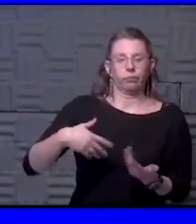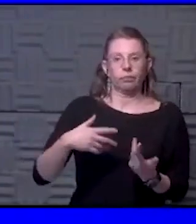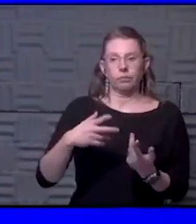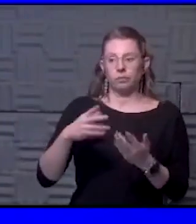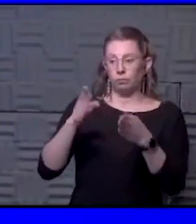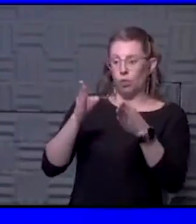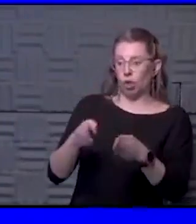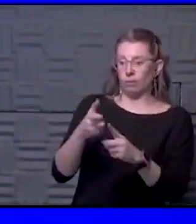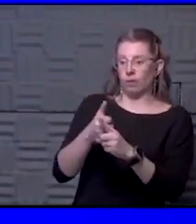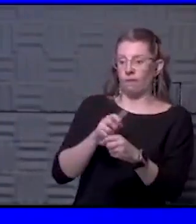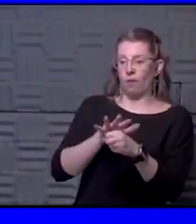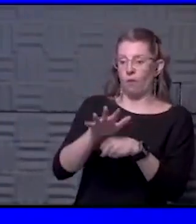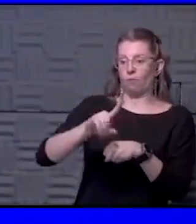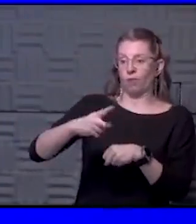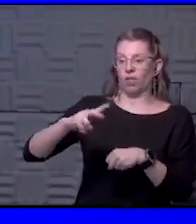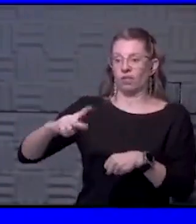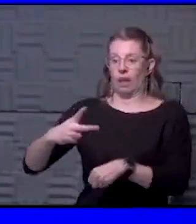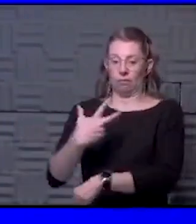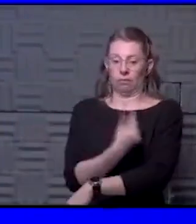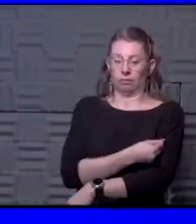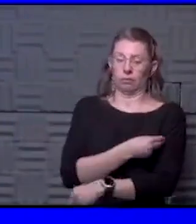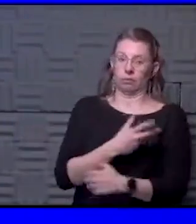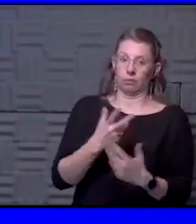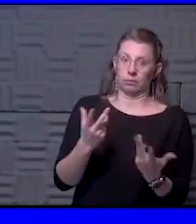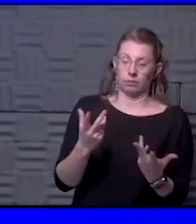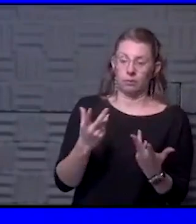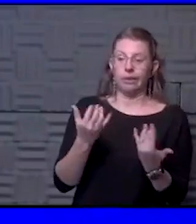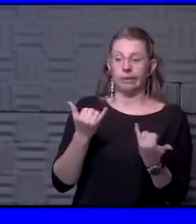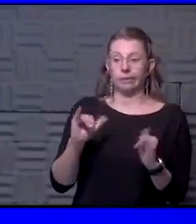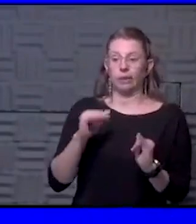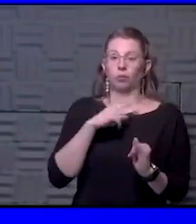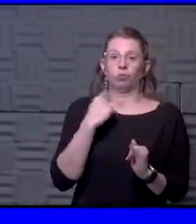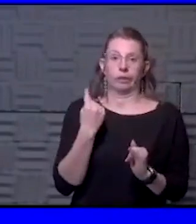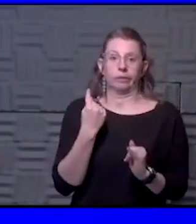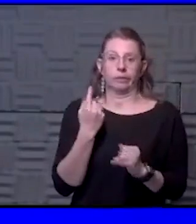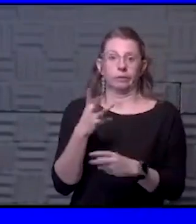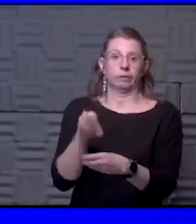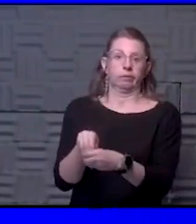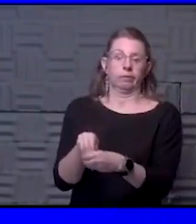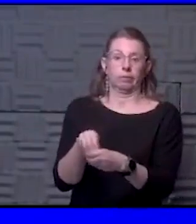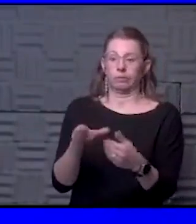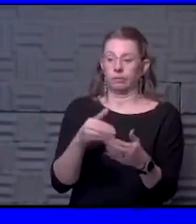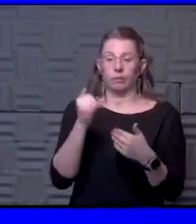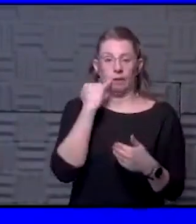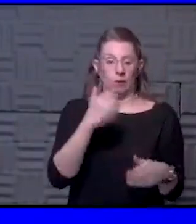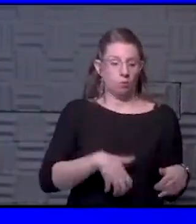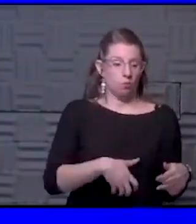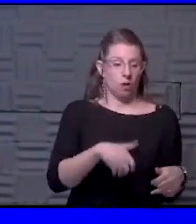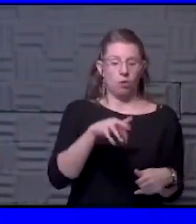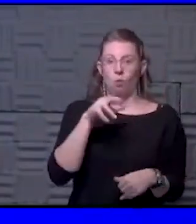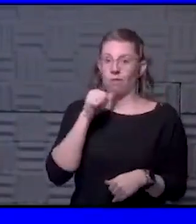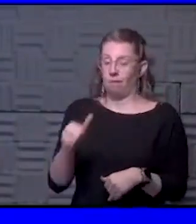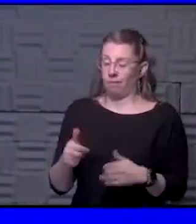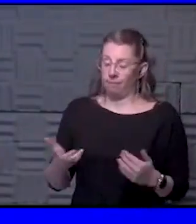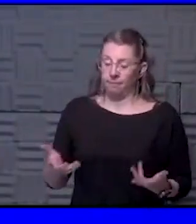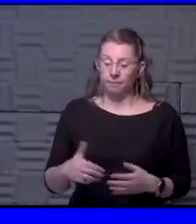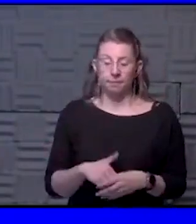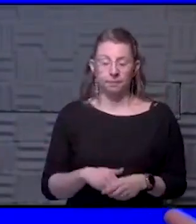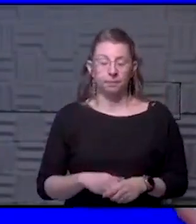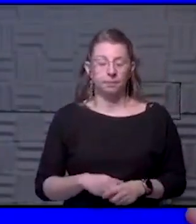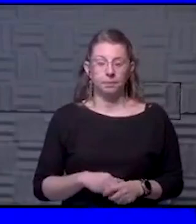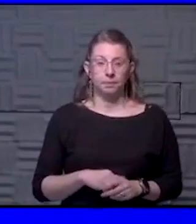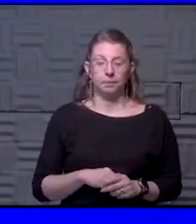visit has been fully vaccinated, that's still a risk. And whether they're pregnant or not, any